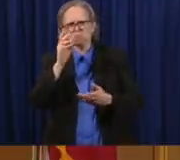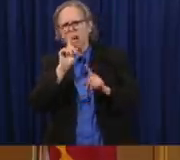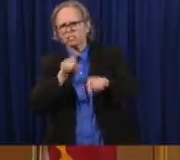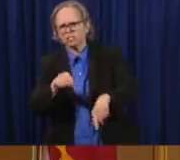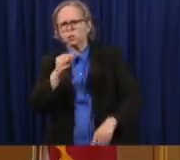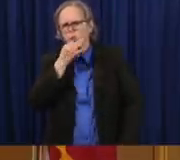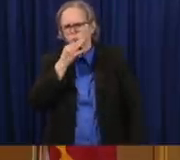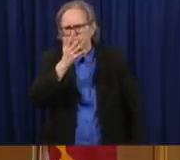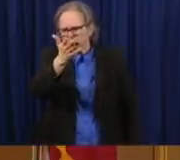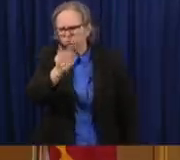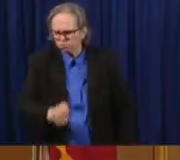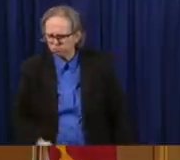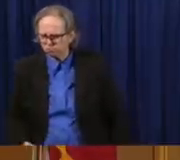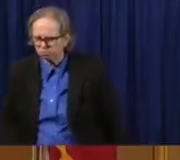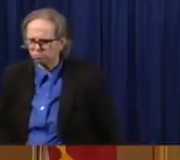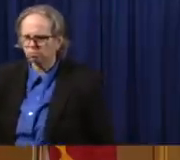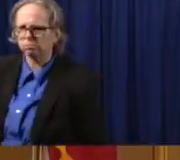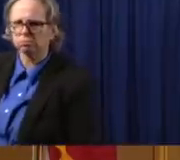thank you. Thank you very much.